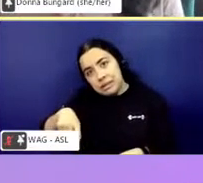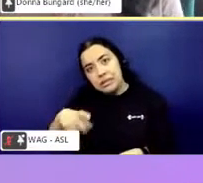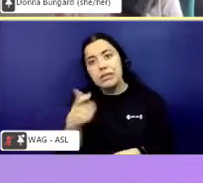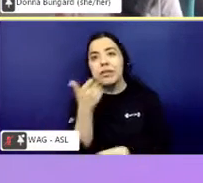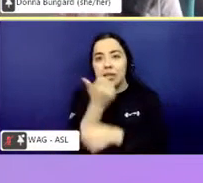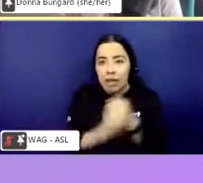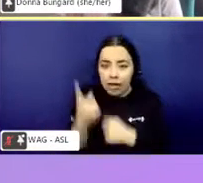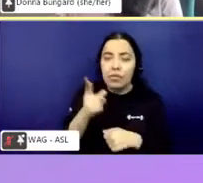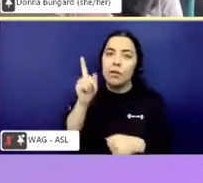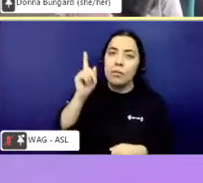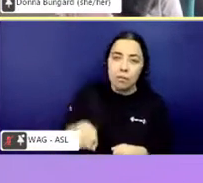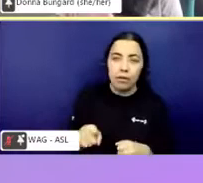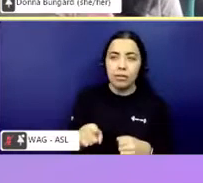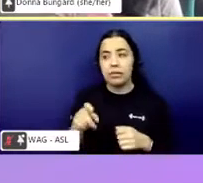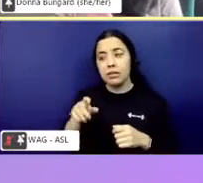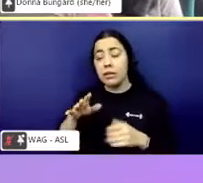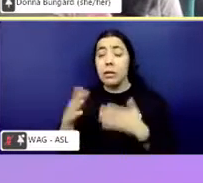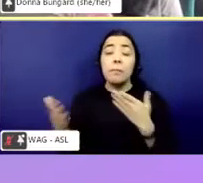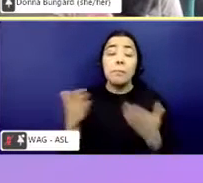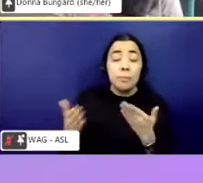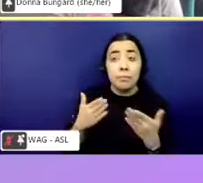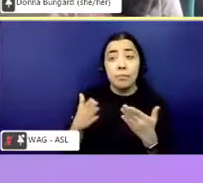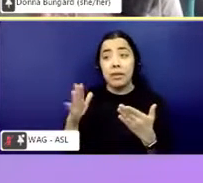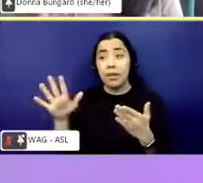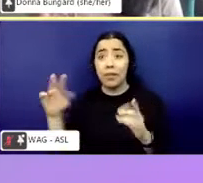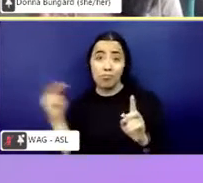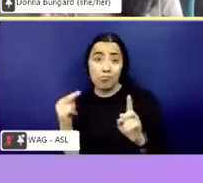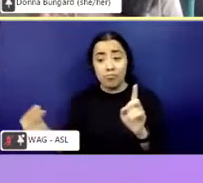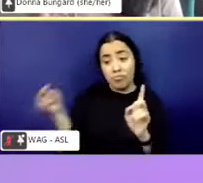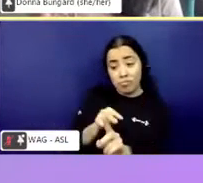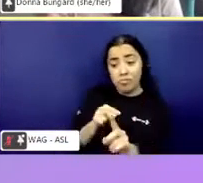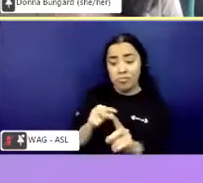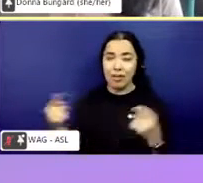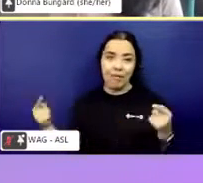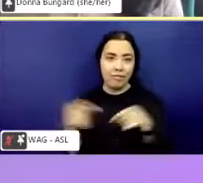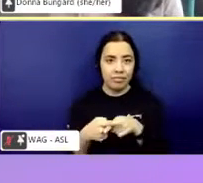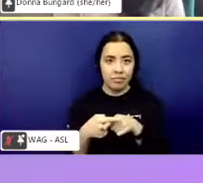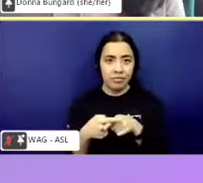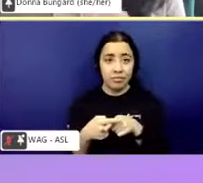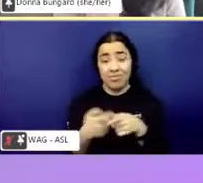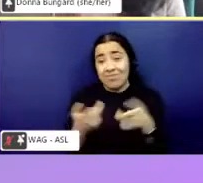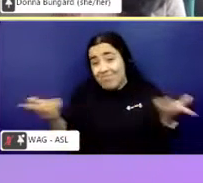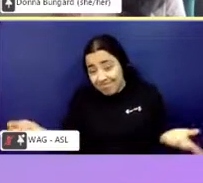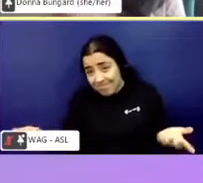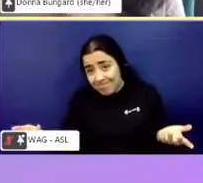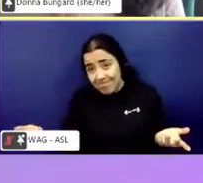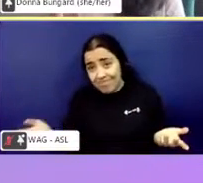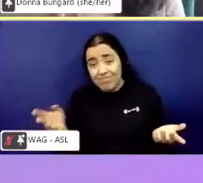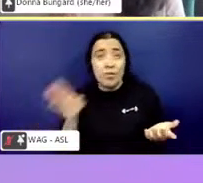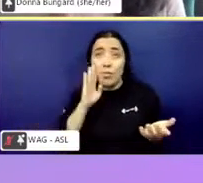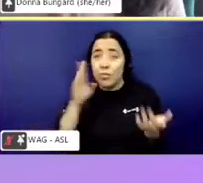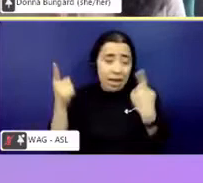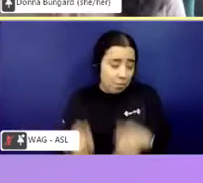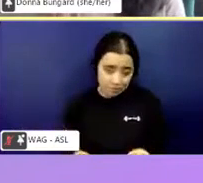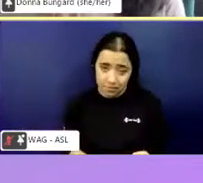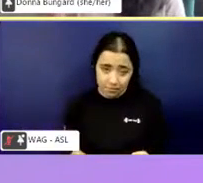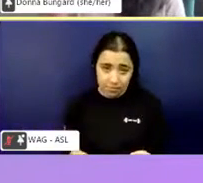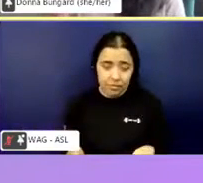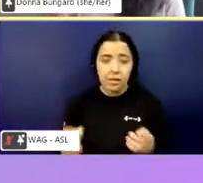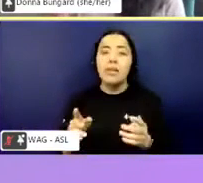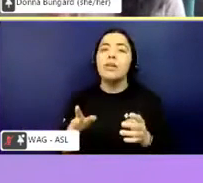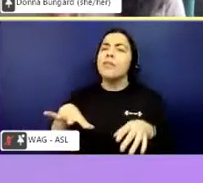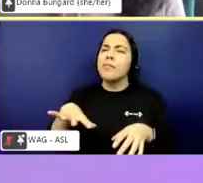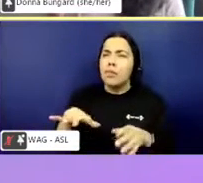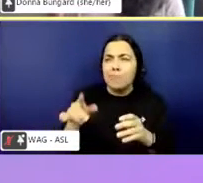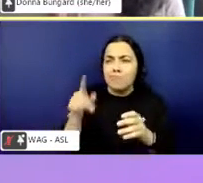Everyone's going to have conflicting priorities at some point. It's the nature of the beast. So find ways to